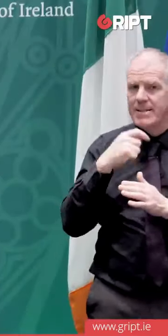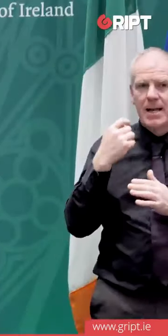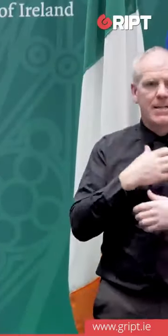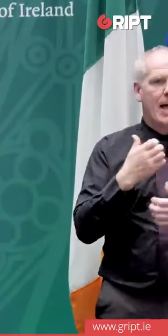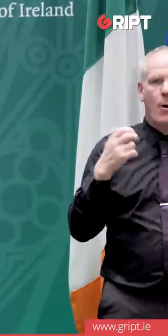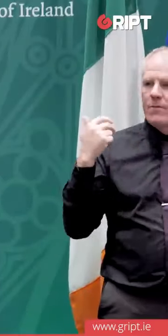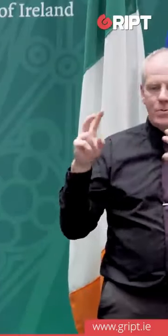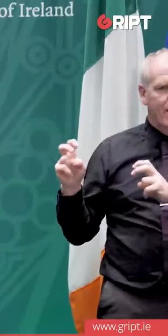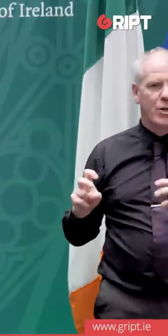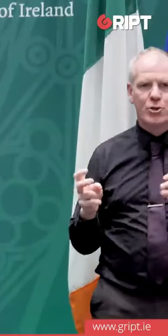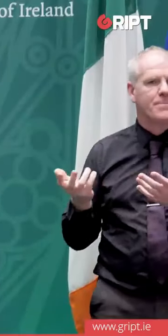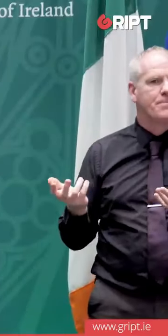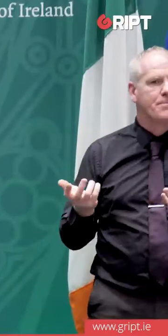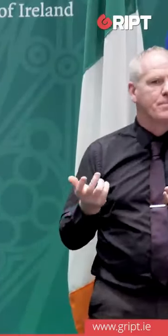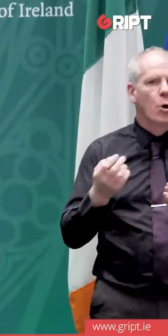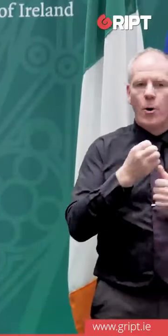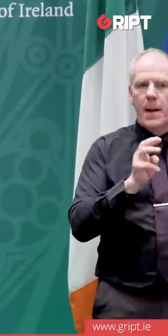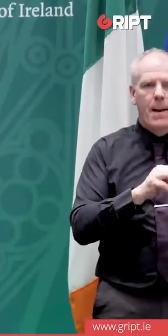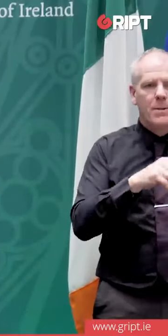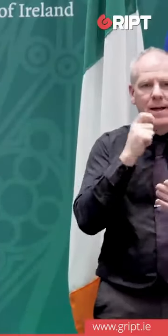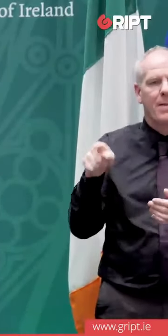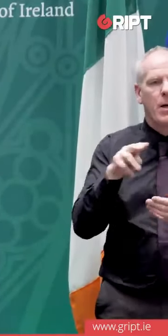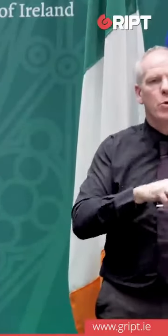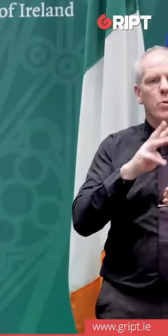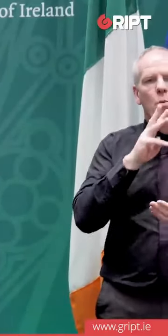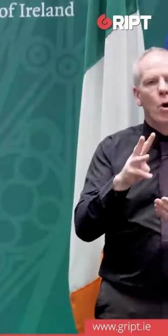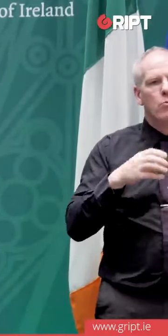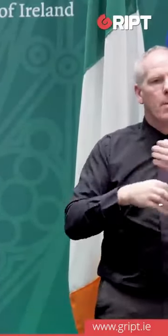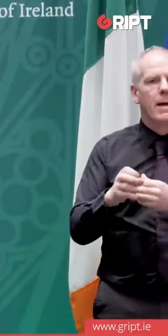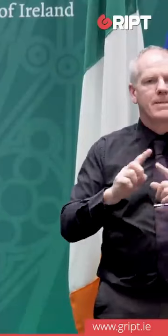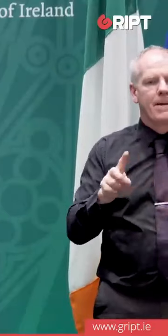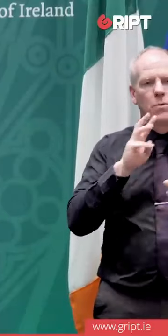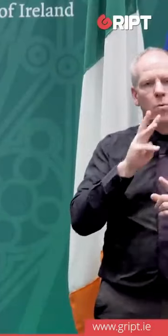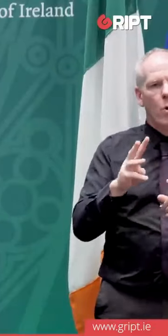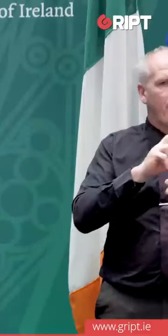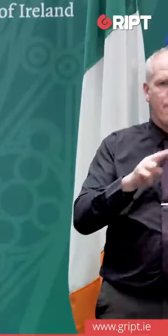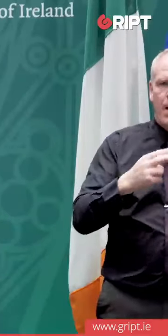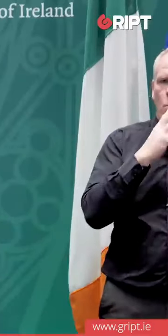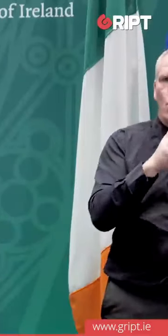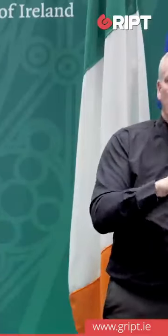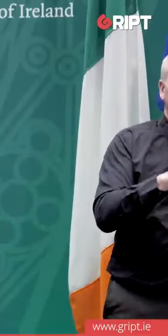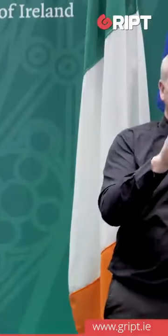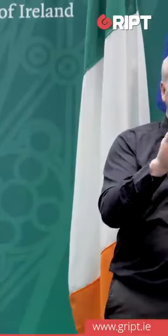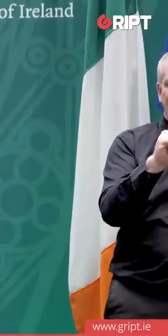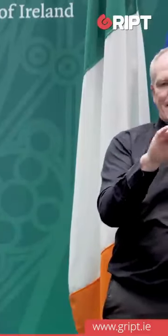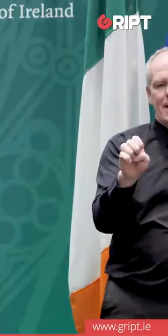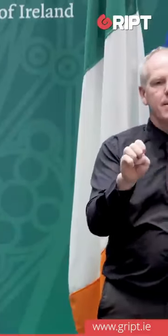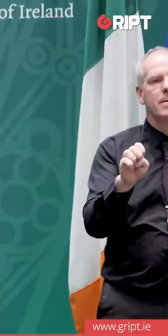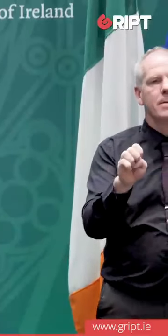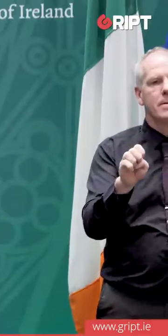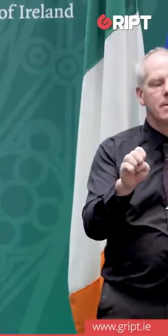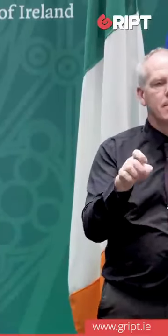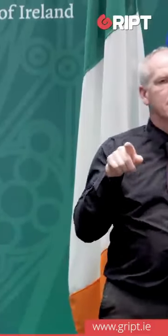material that is deemed hateful in a legislation that doesn't even define hate? Will you listen to what these people are telling you? Of course not. Because that's not what